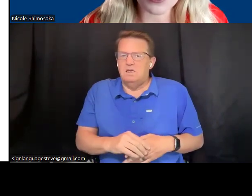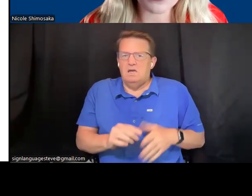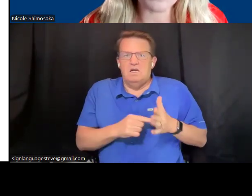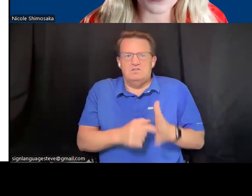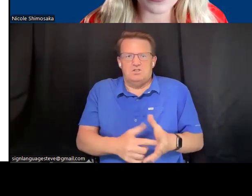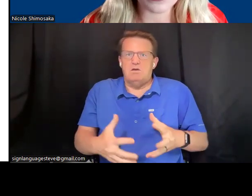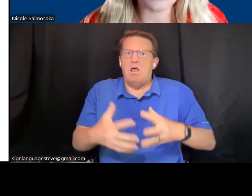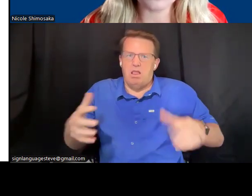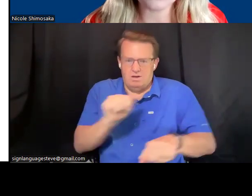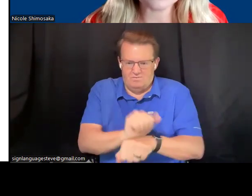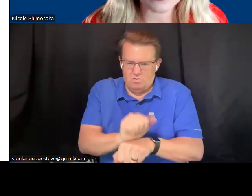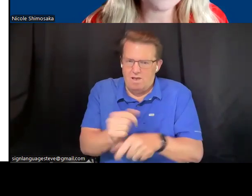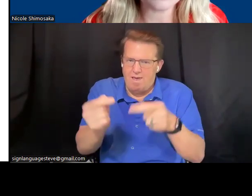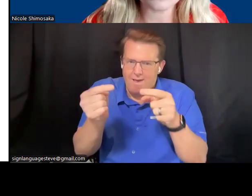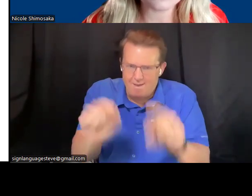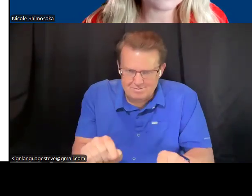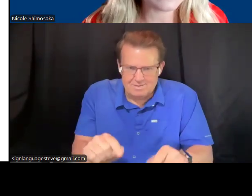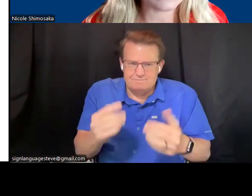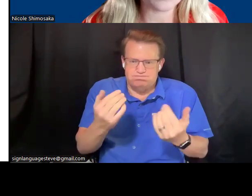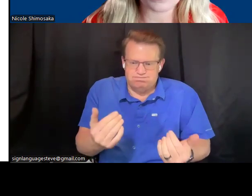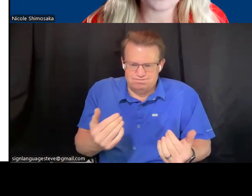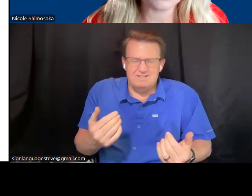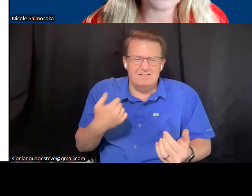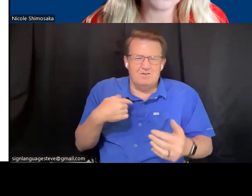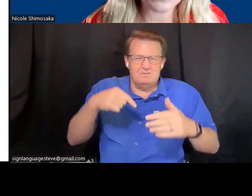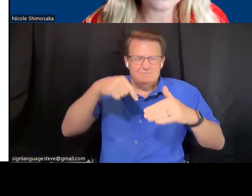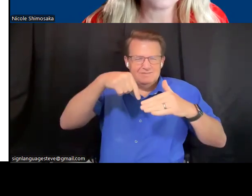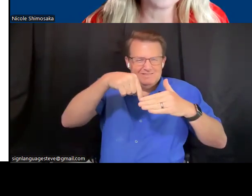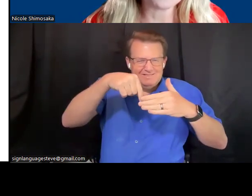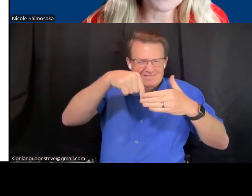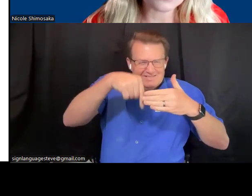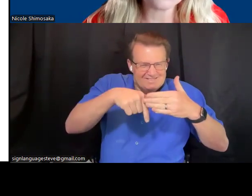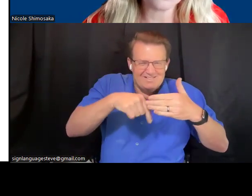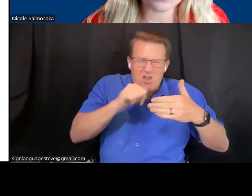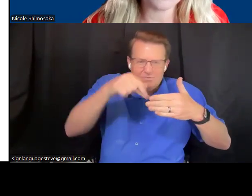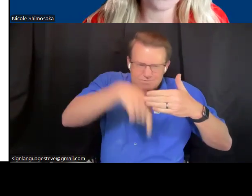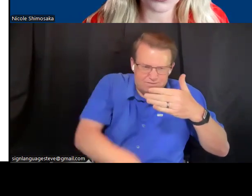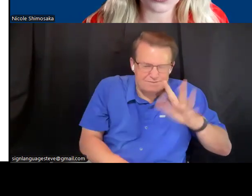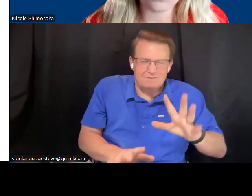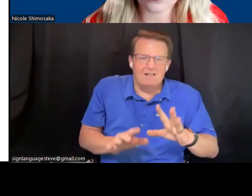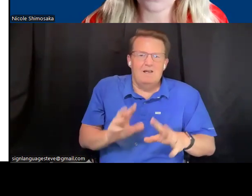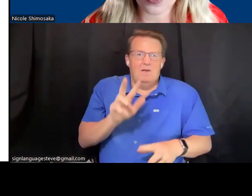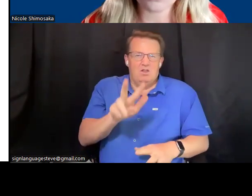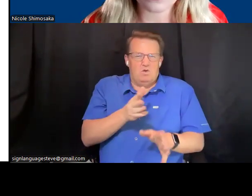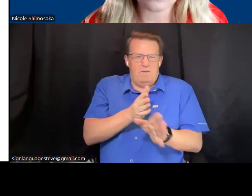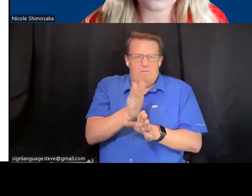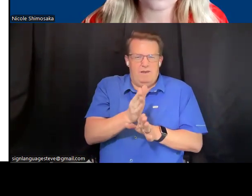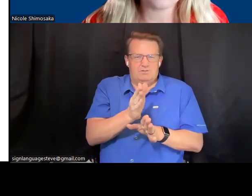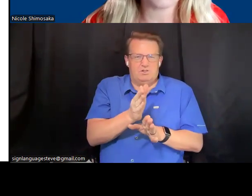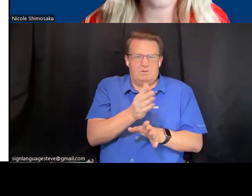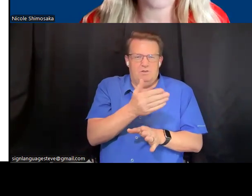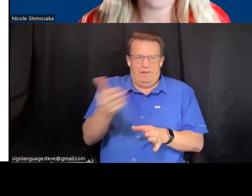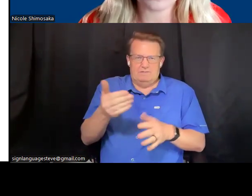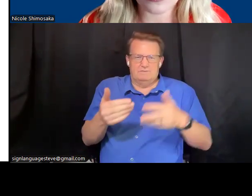work underway, and we'll just dive into it just a little bit. But there's 3 major streams of workload that were outlined in Senate